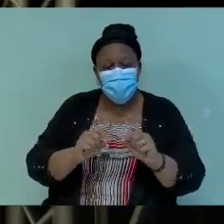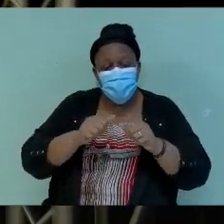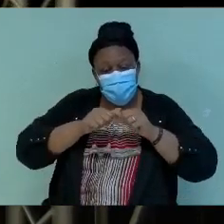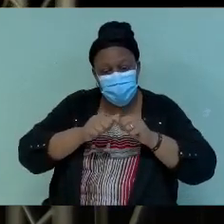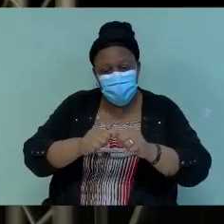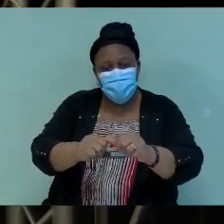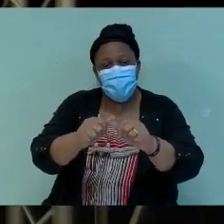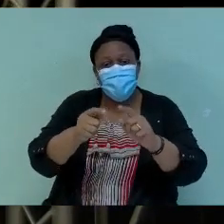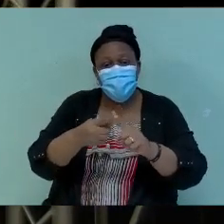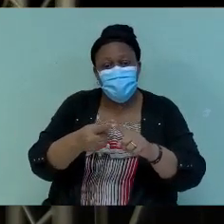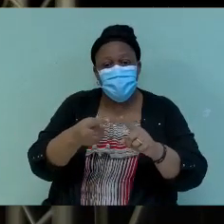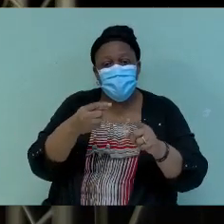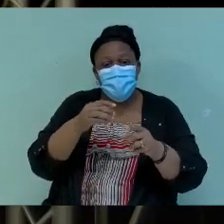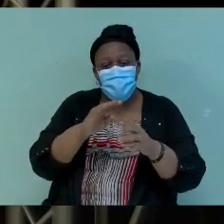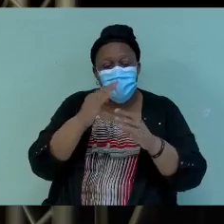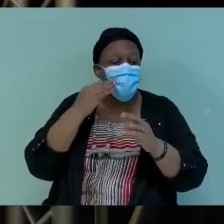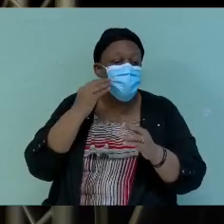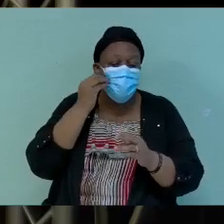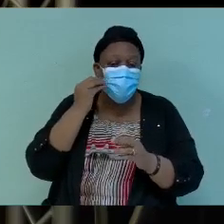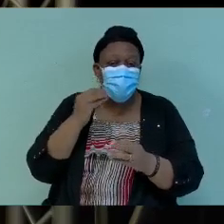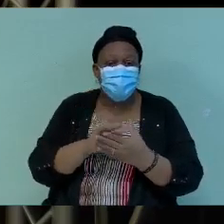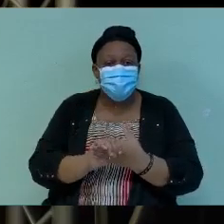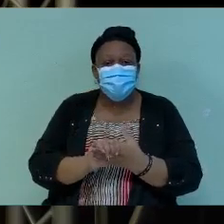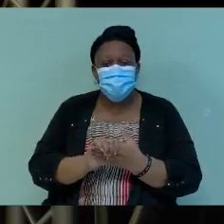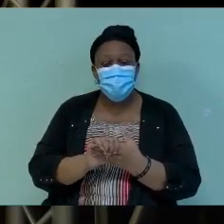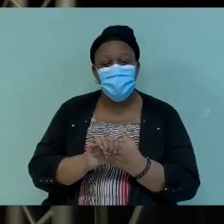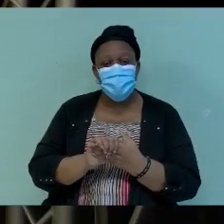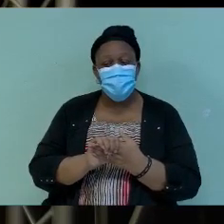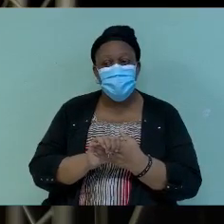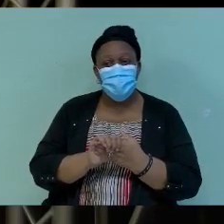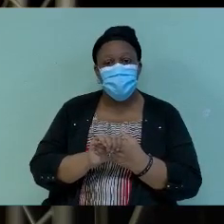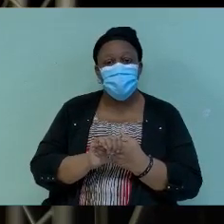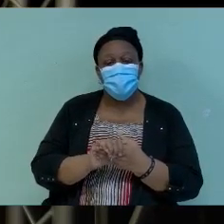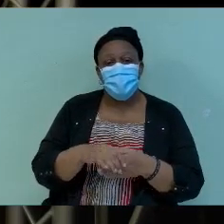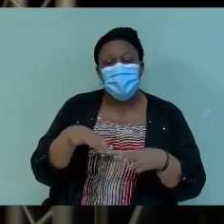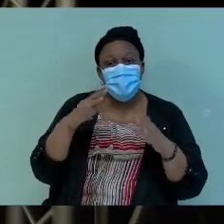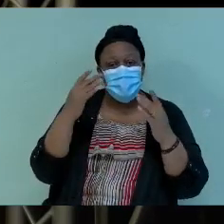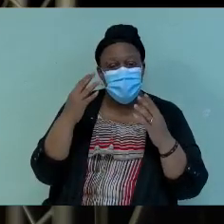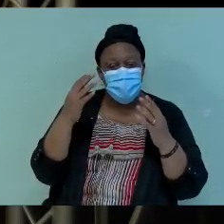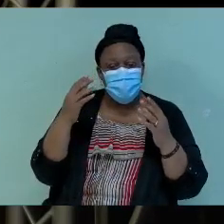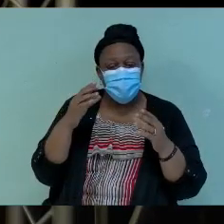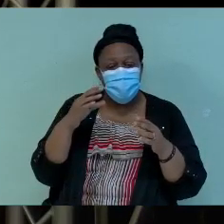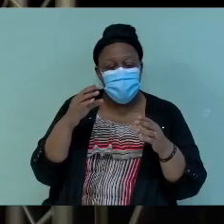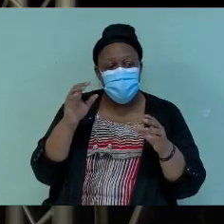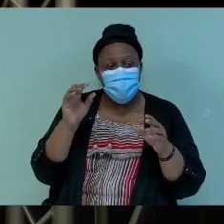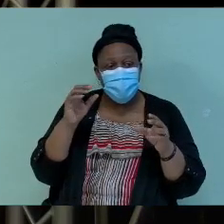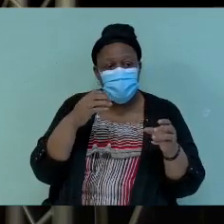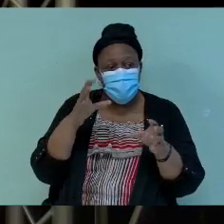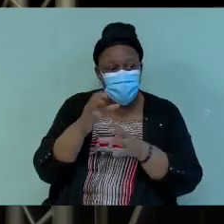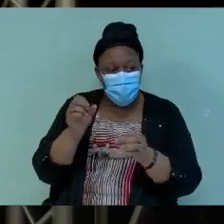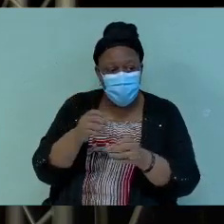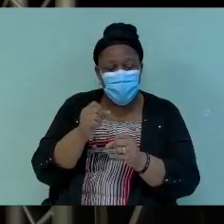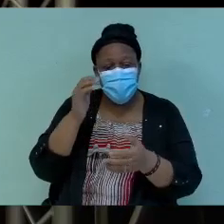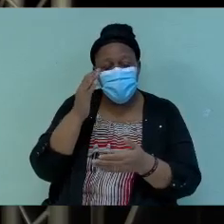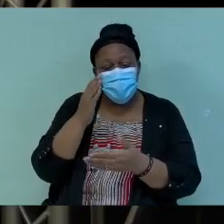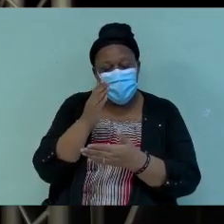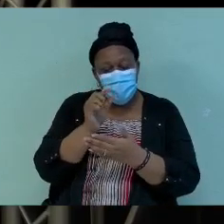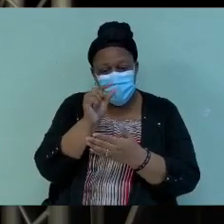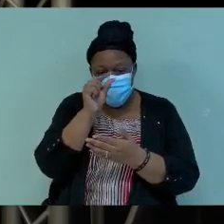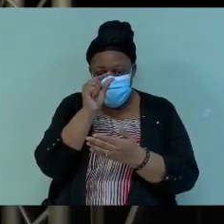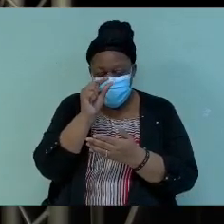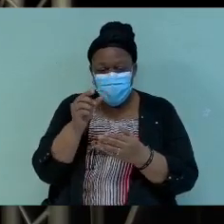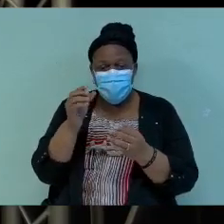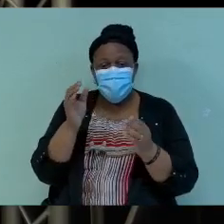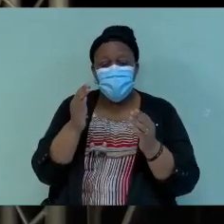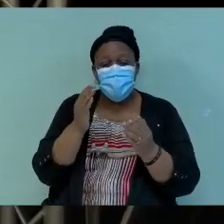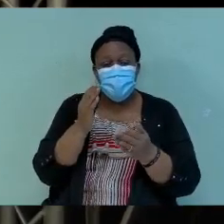On March 30th, we had already put in place a skeletal staff. And by skeletal staff, I mean that for our